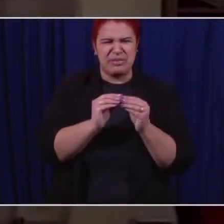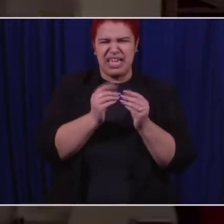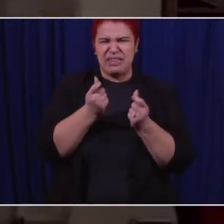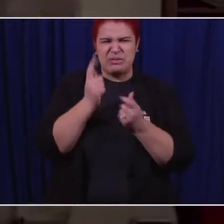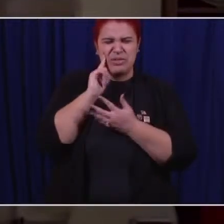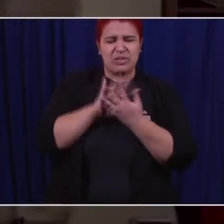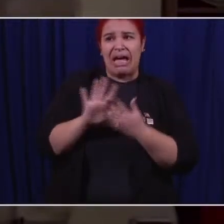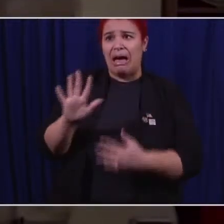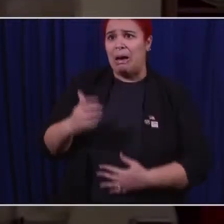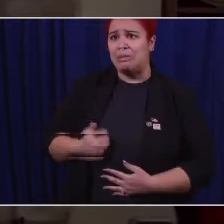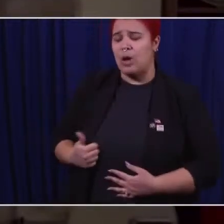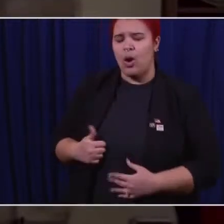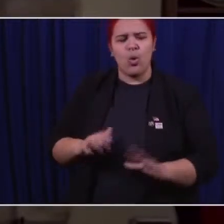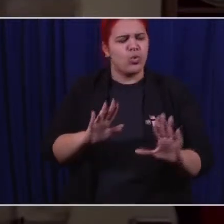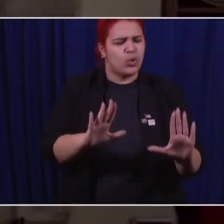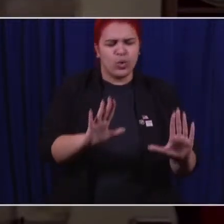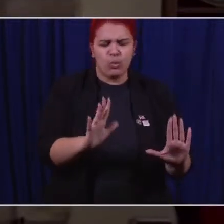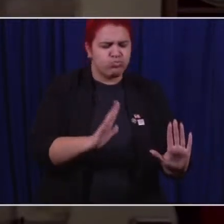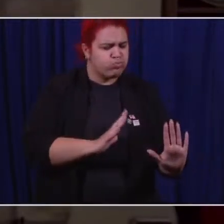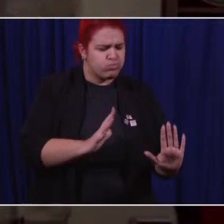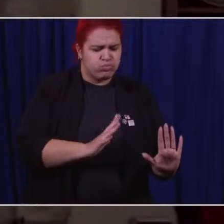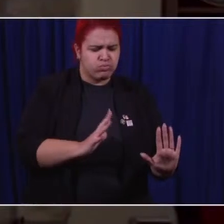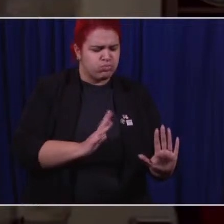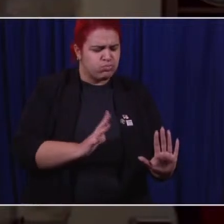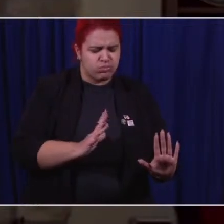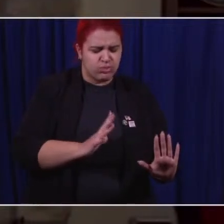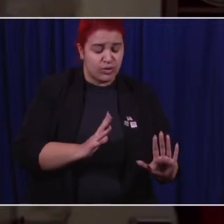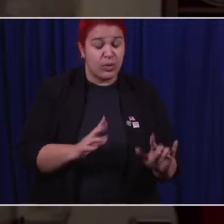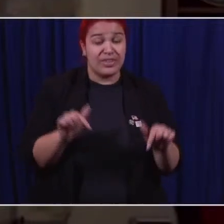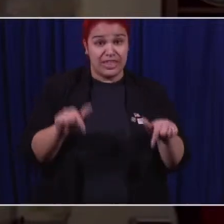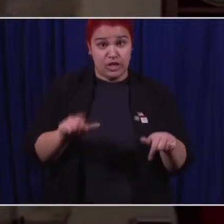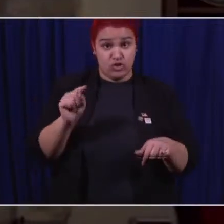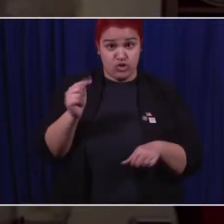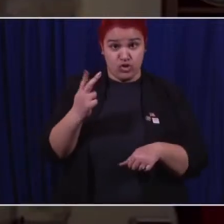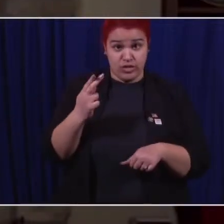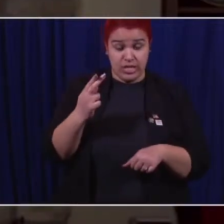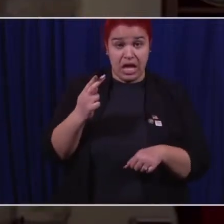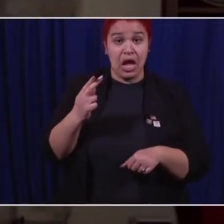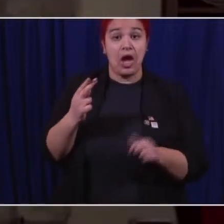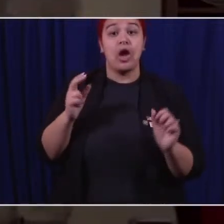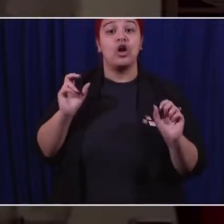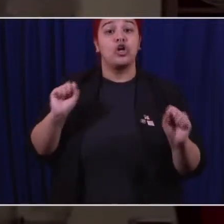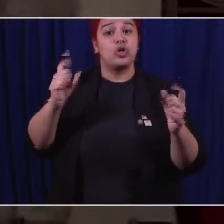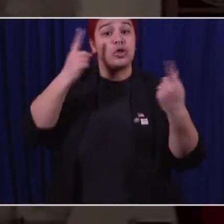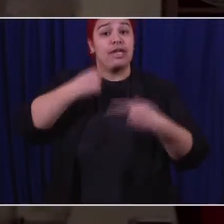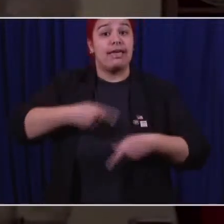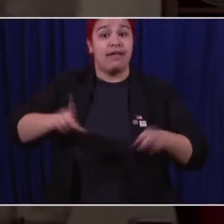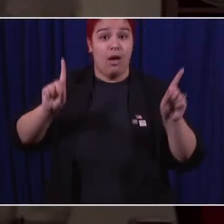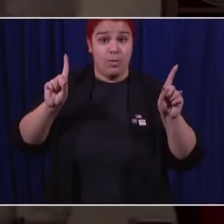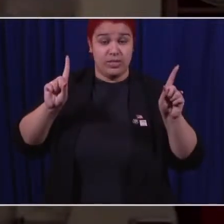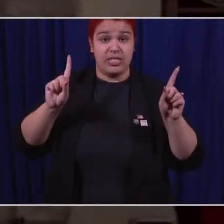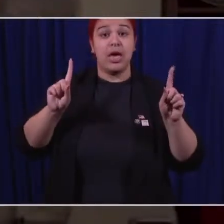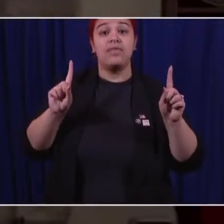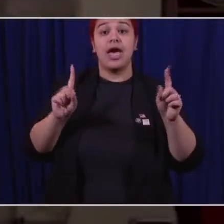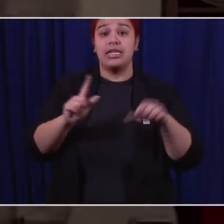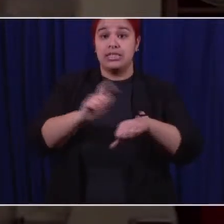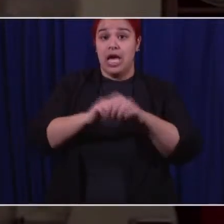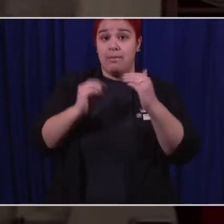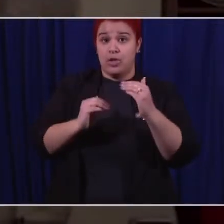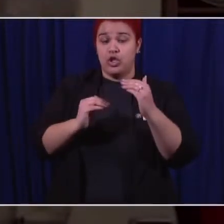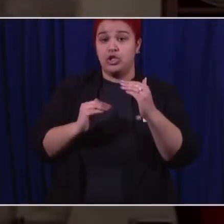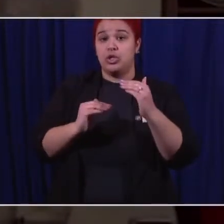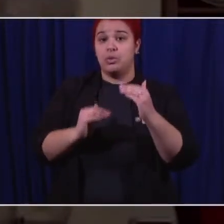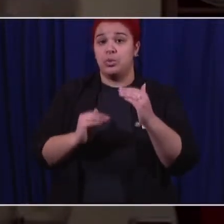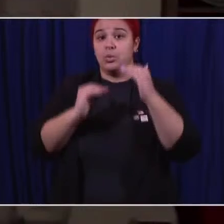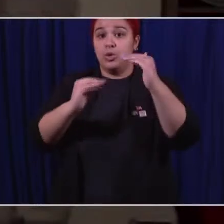right. Hey, totally understandable. That by this Thursday that we could see a possible 11 o'clock as long as we stay under that 3,500 for